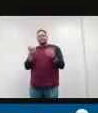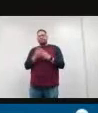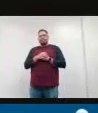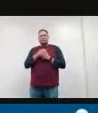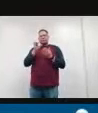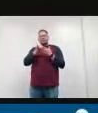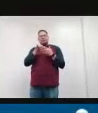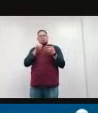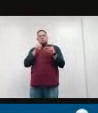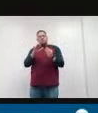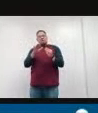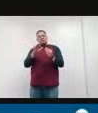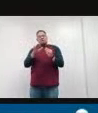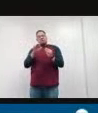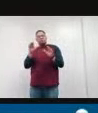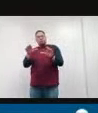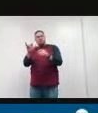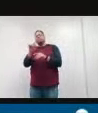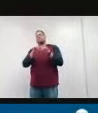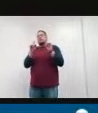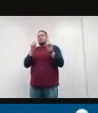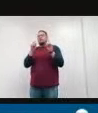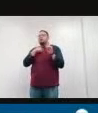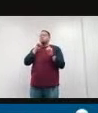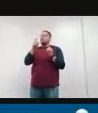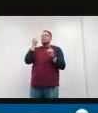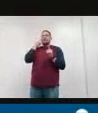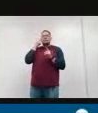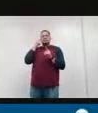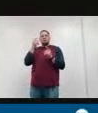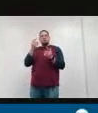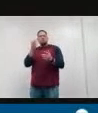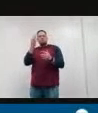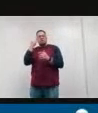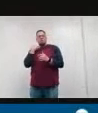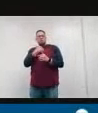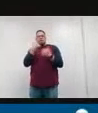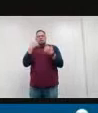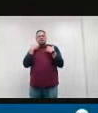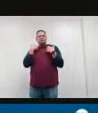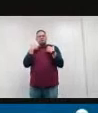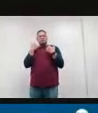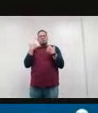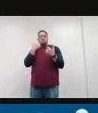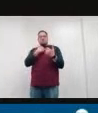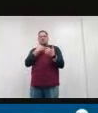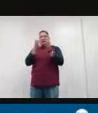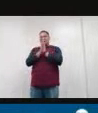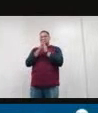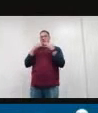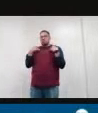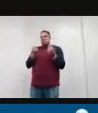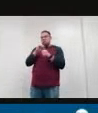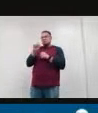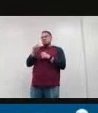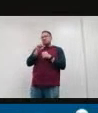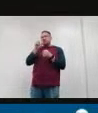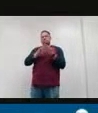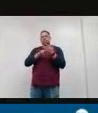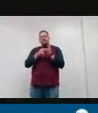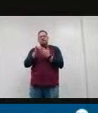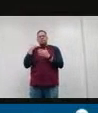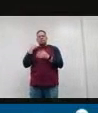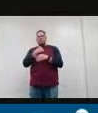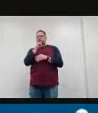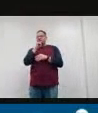that's the way to go, but I really think just because we have asked courageous question doesn't mean we are